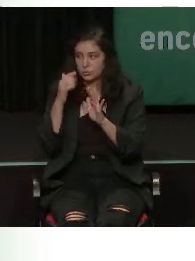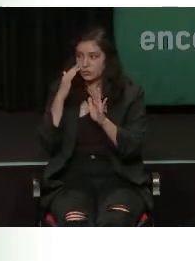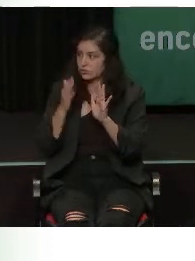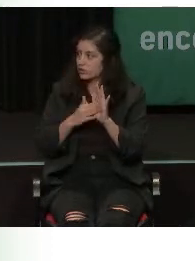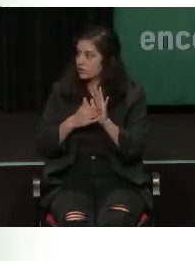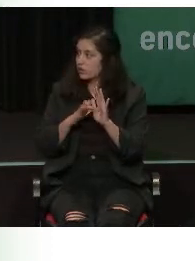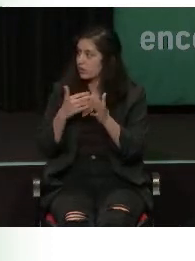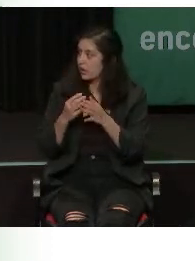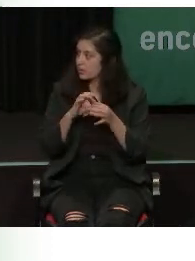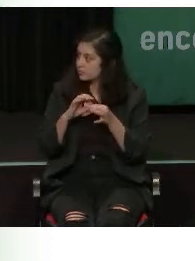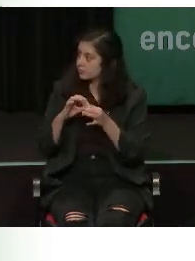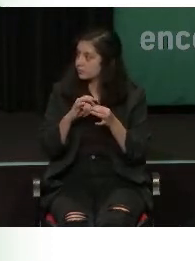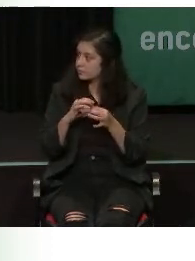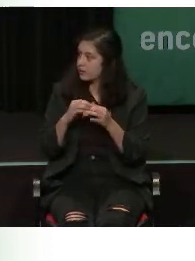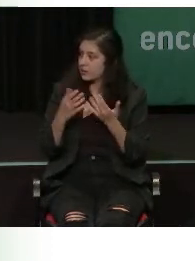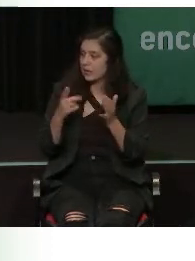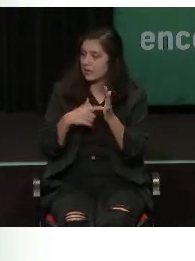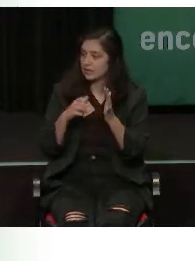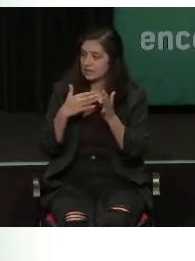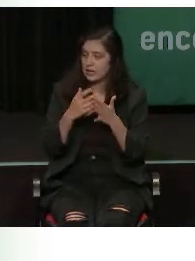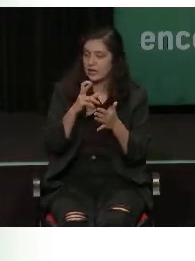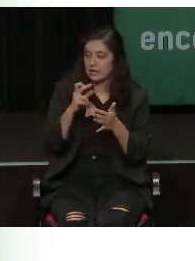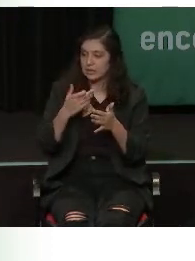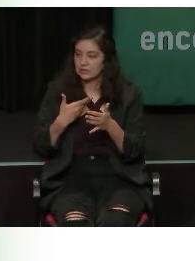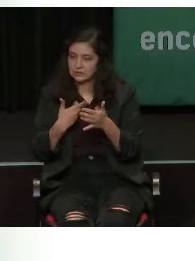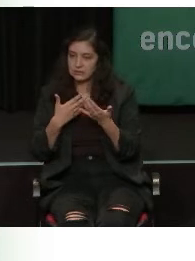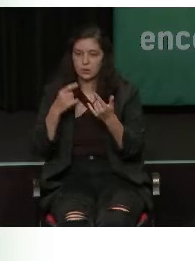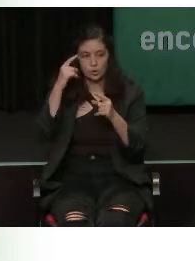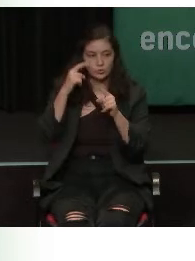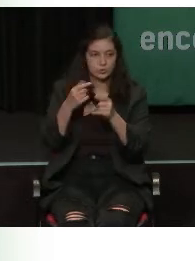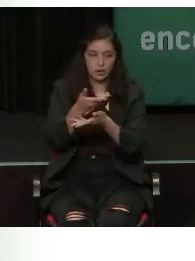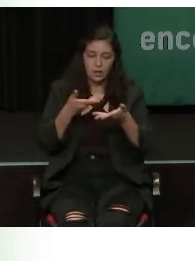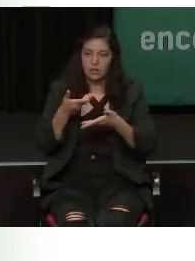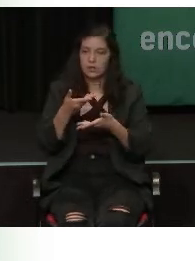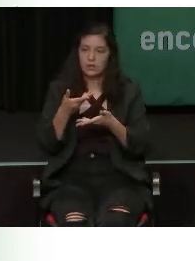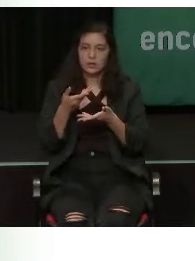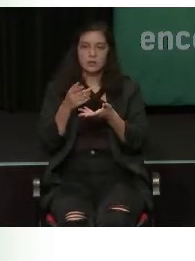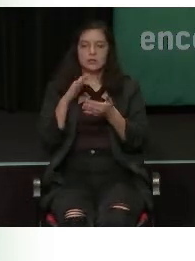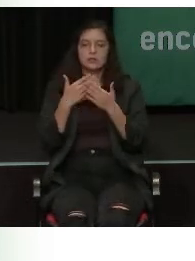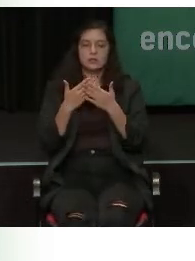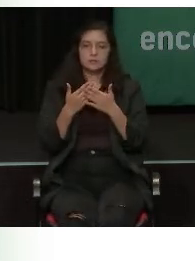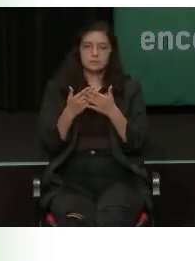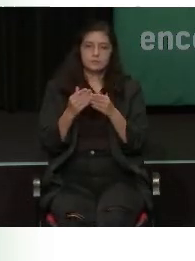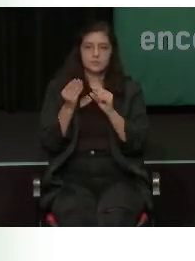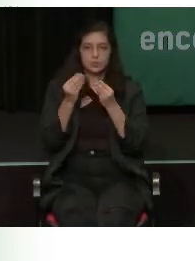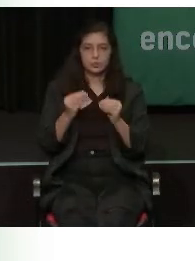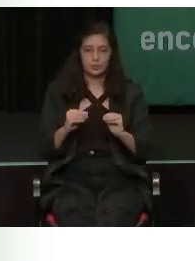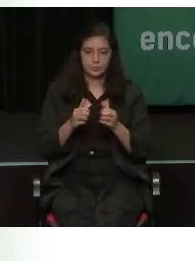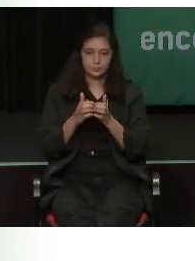acquired a company in the States that made R&D for a new product, and we worked to make it and to get it